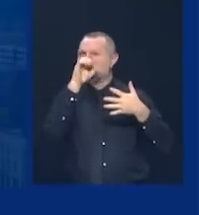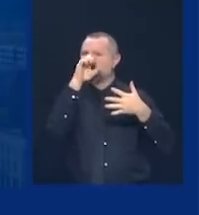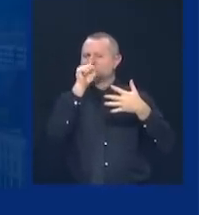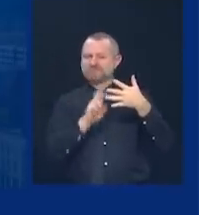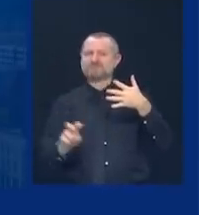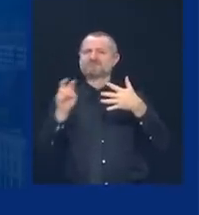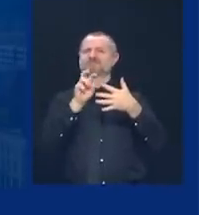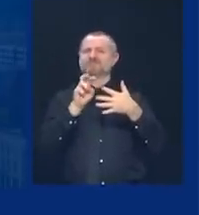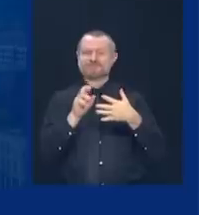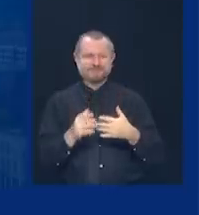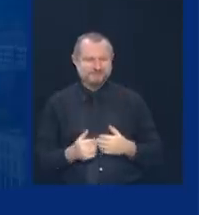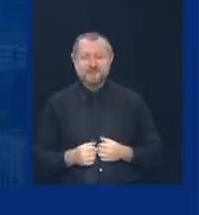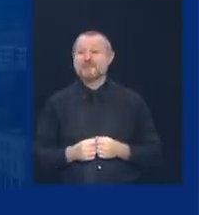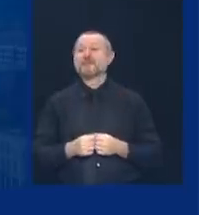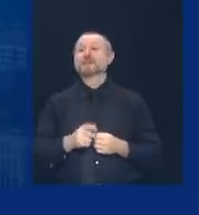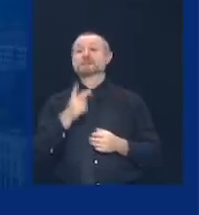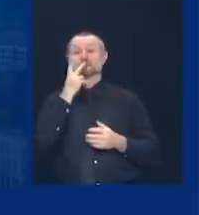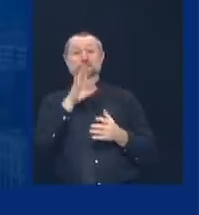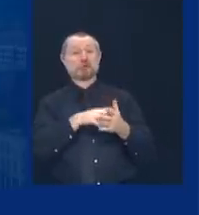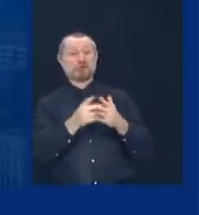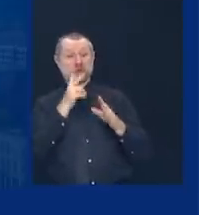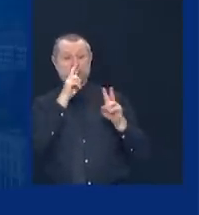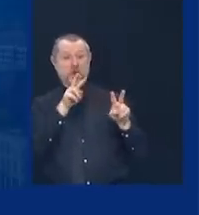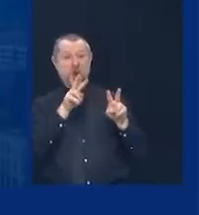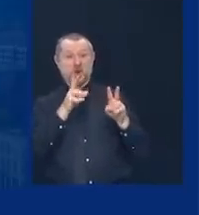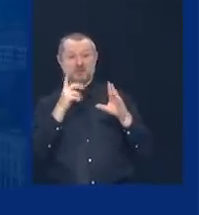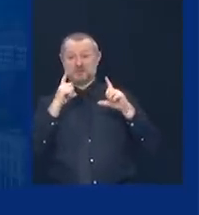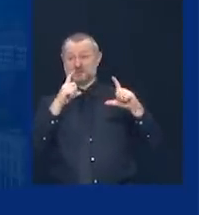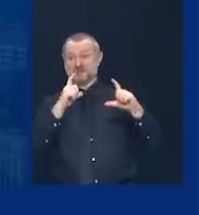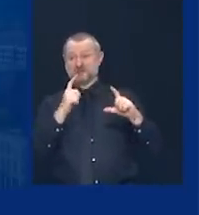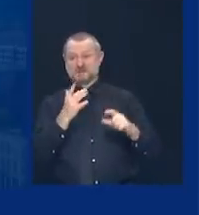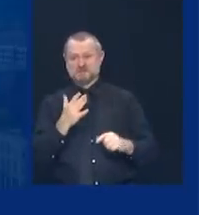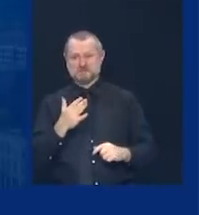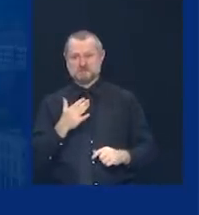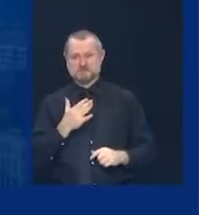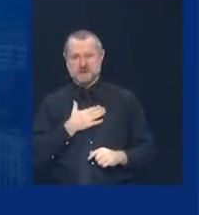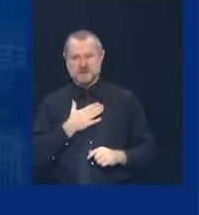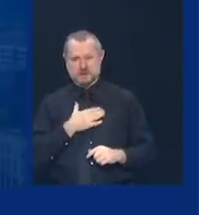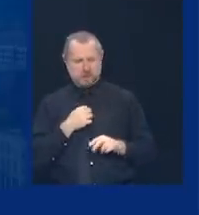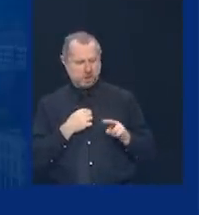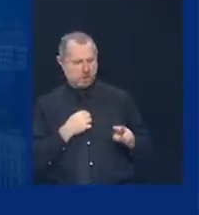The chart on my left, your left,